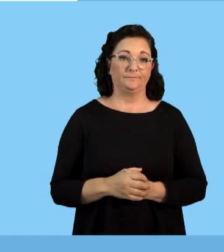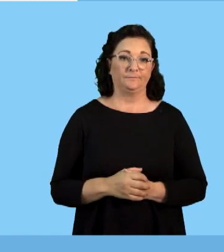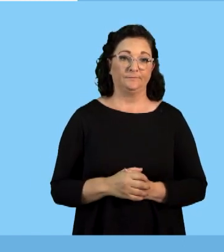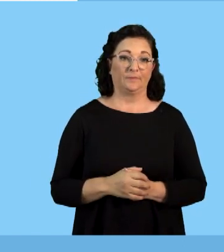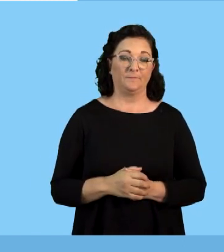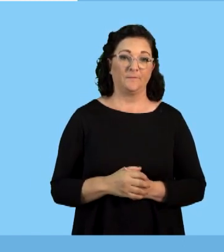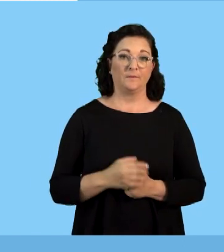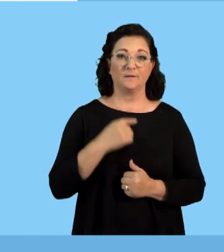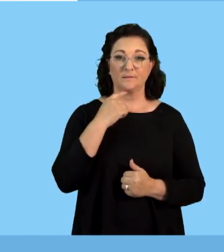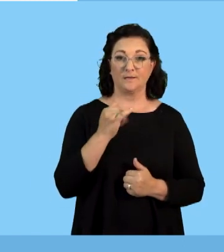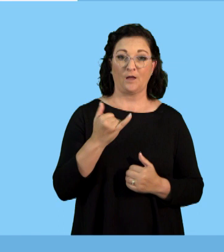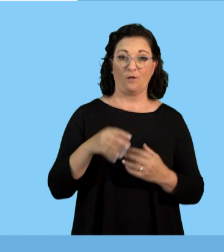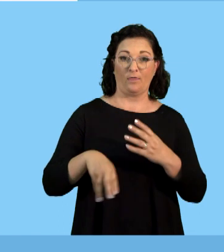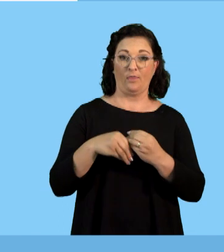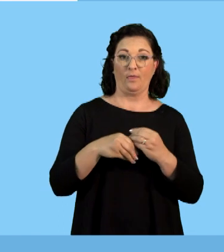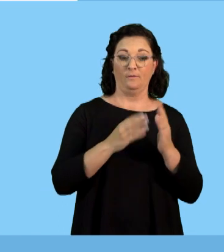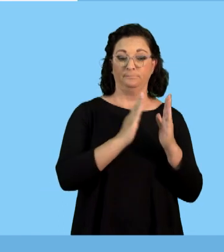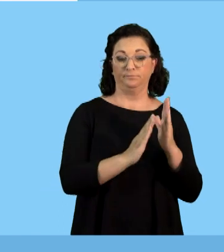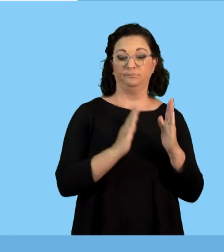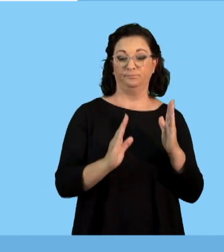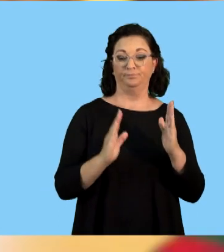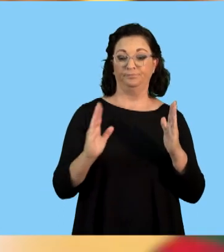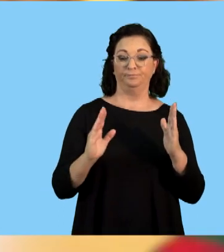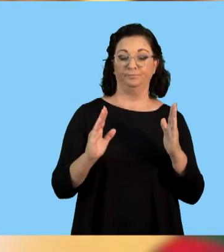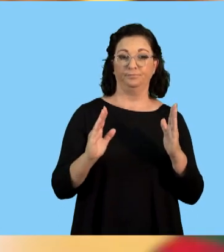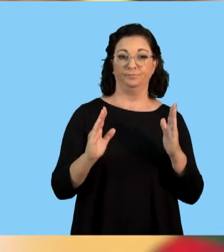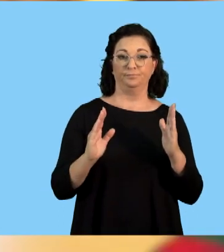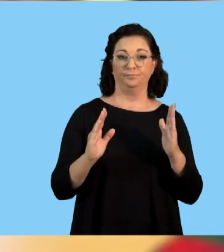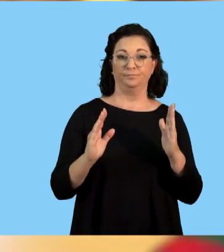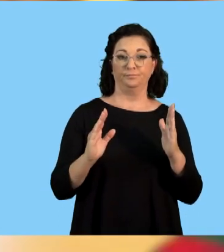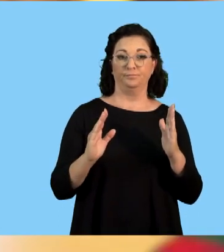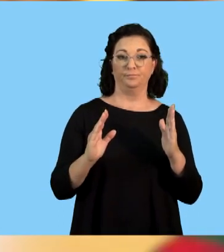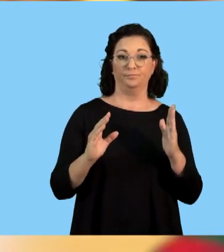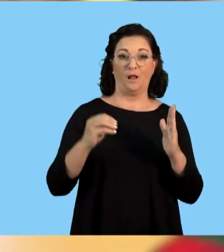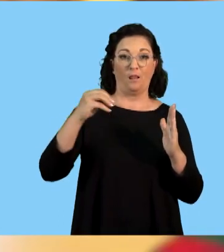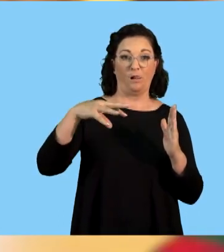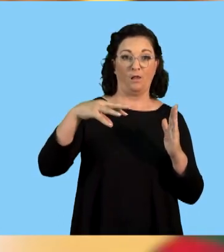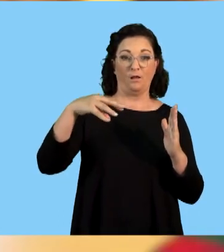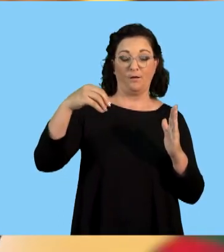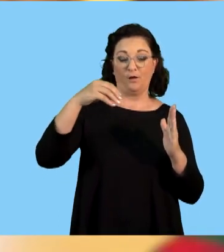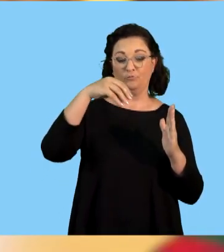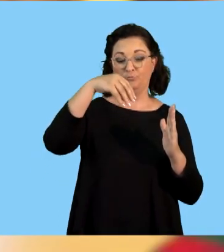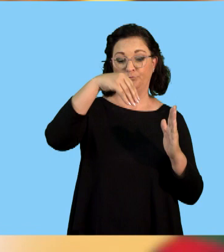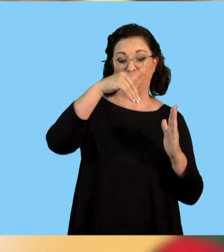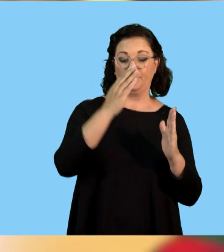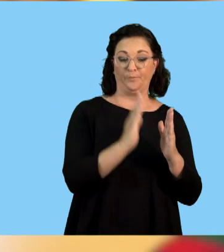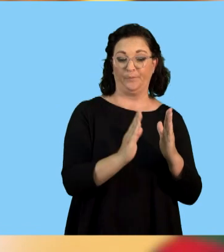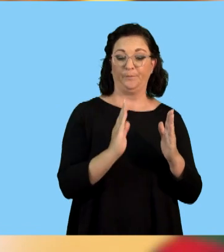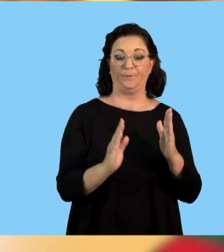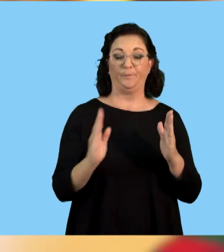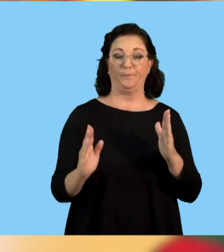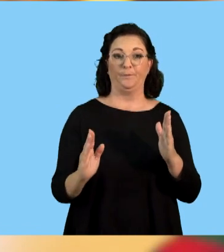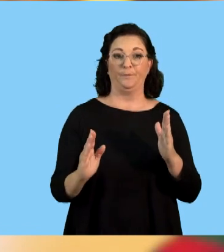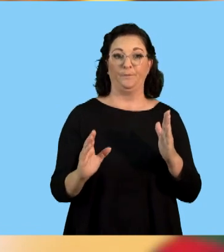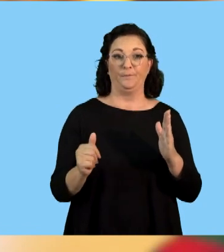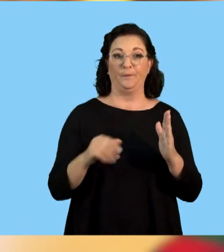decreased. So basically what we're saying, by adding an additional resistor or by adding an additional light bulb in this